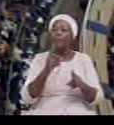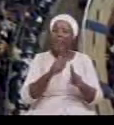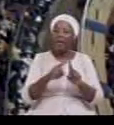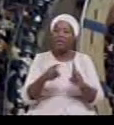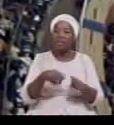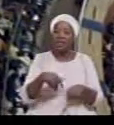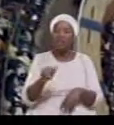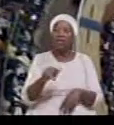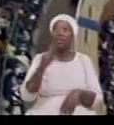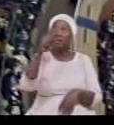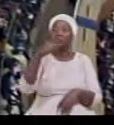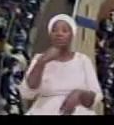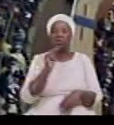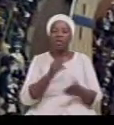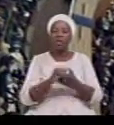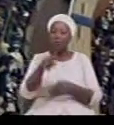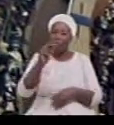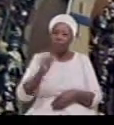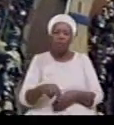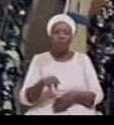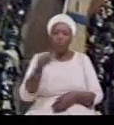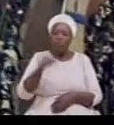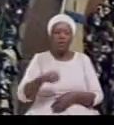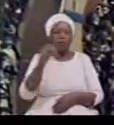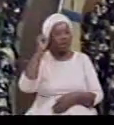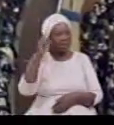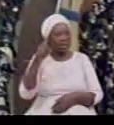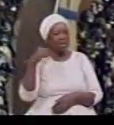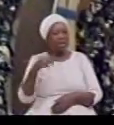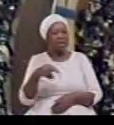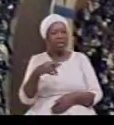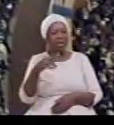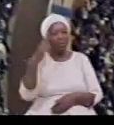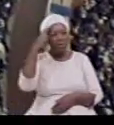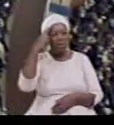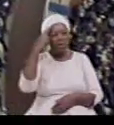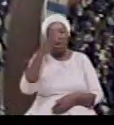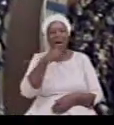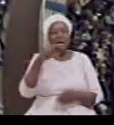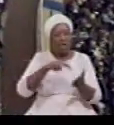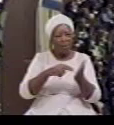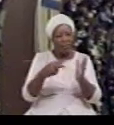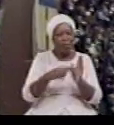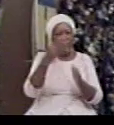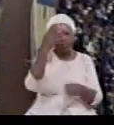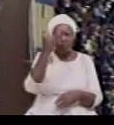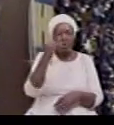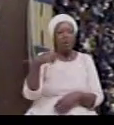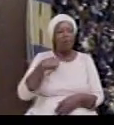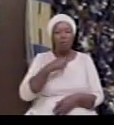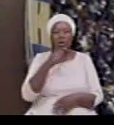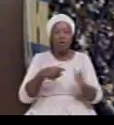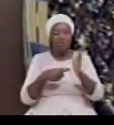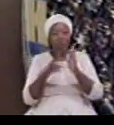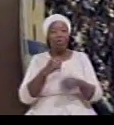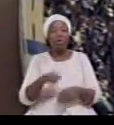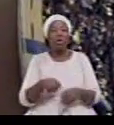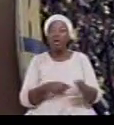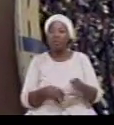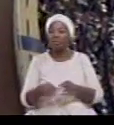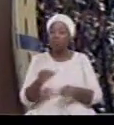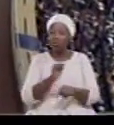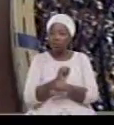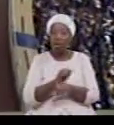must understand the reason why and the purpose why. We're showing, we're demonstrating,